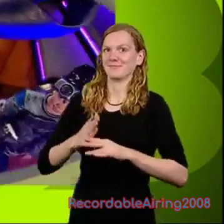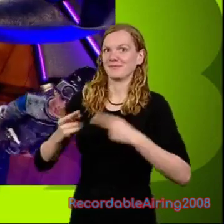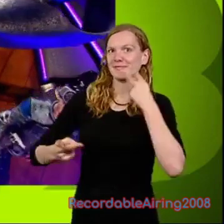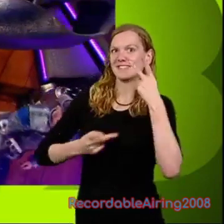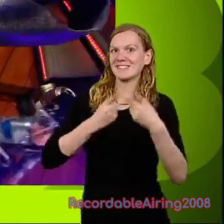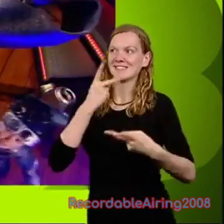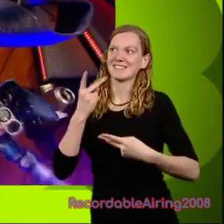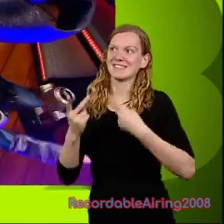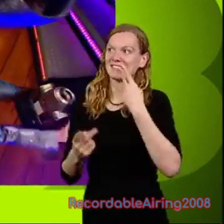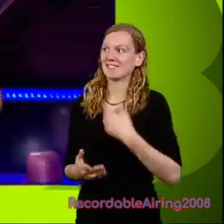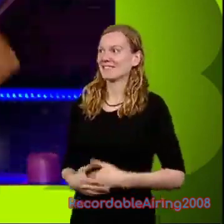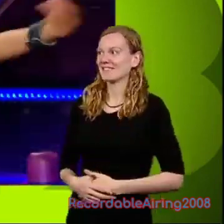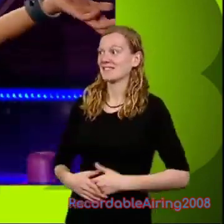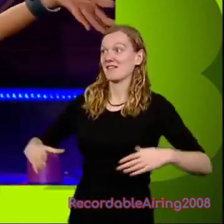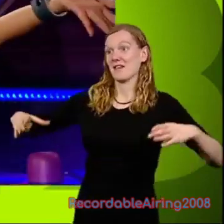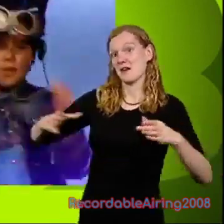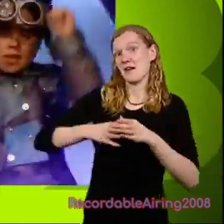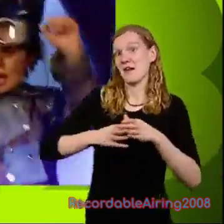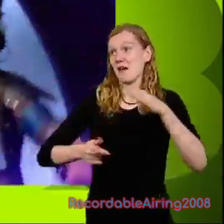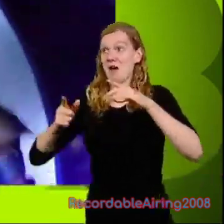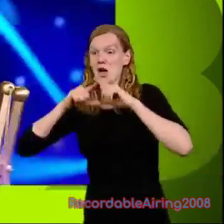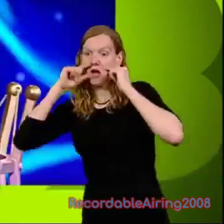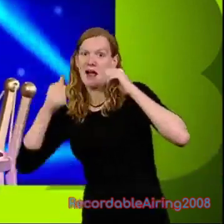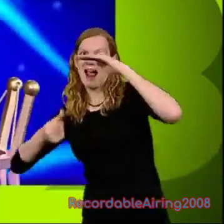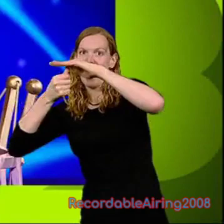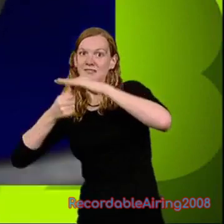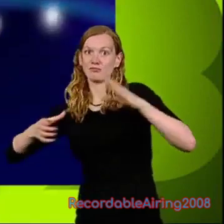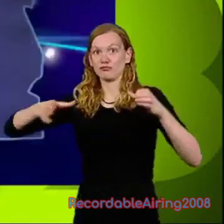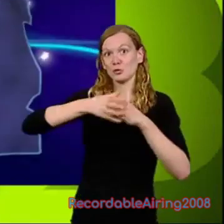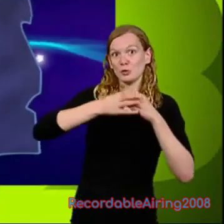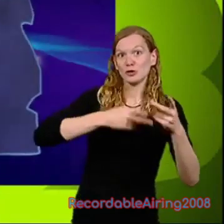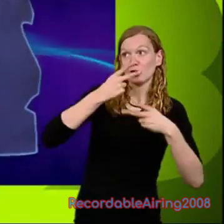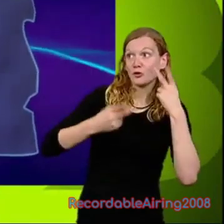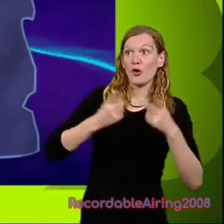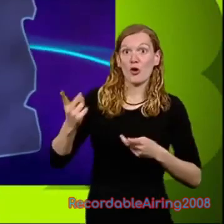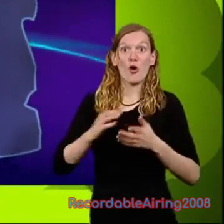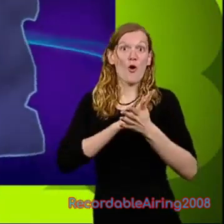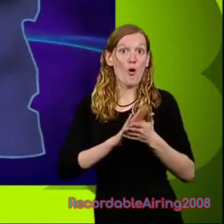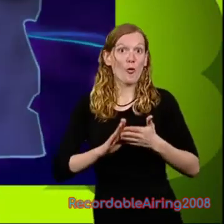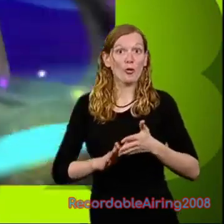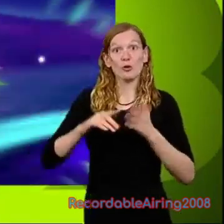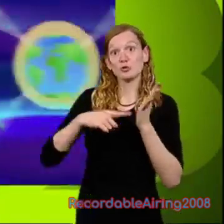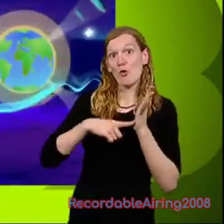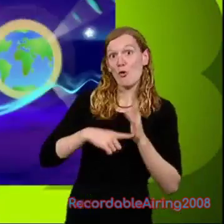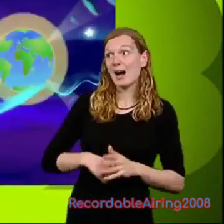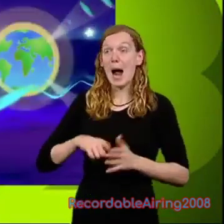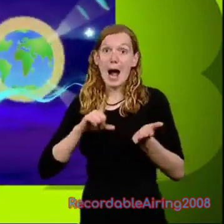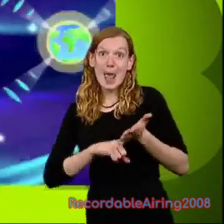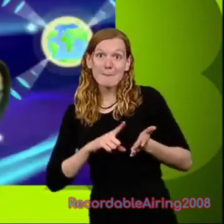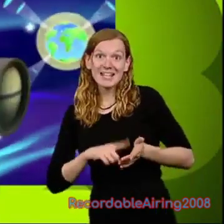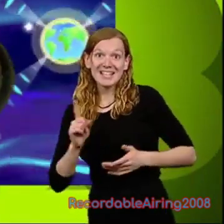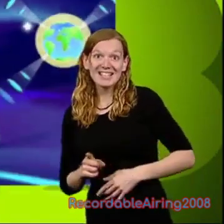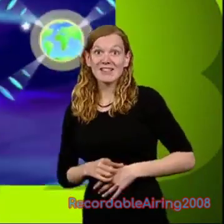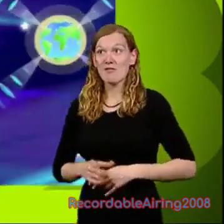Captain DJ heads the crew. Honkin' Tonkin' Lippy too. Jolly Roger chatting with you, Space